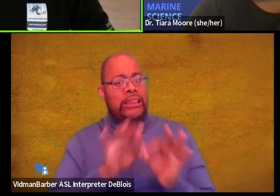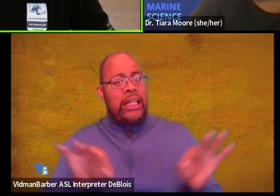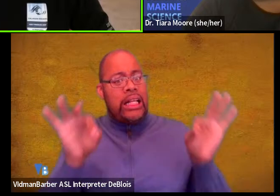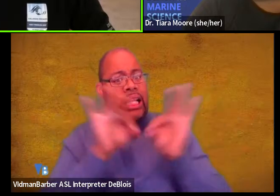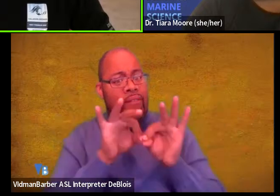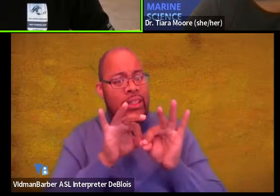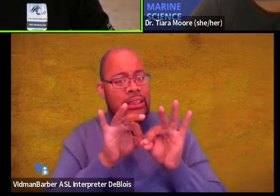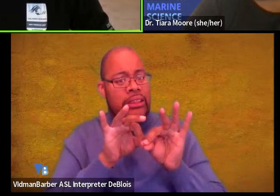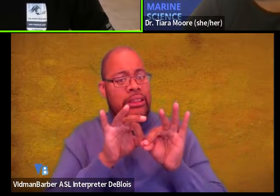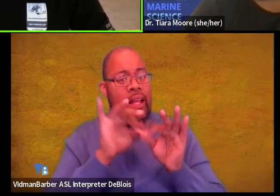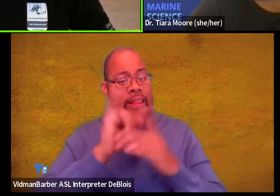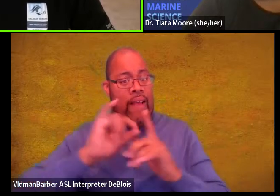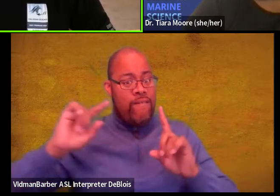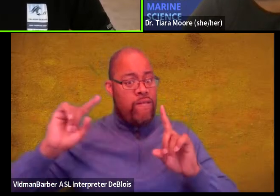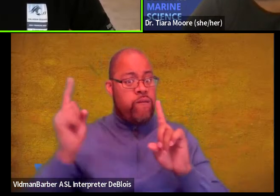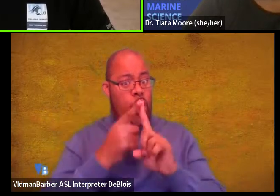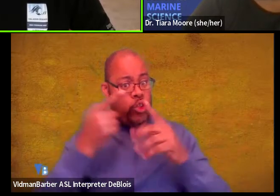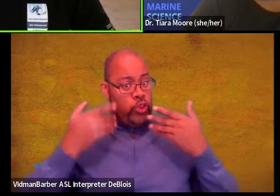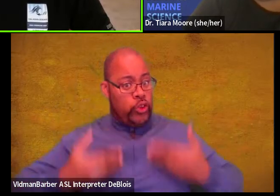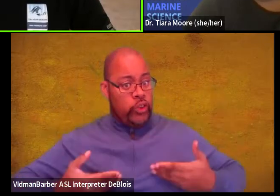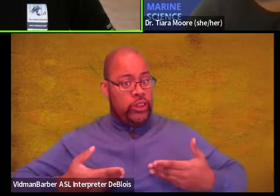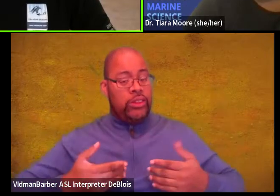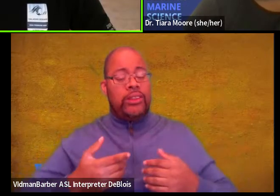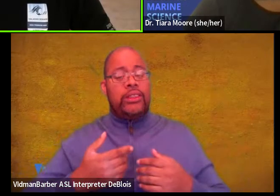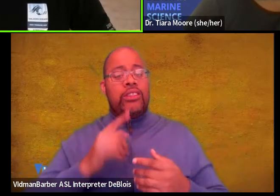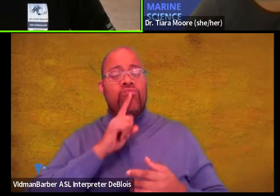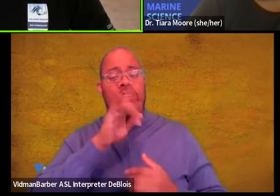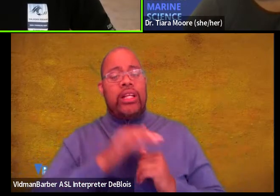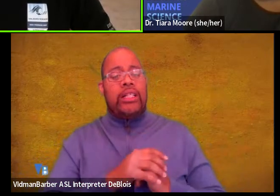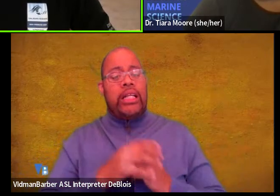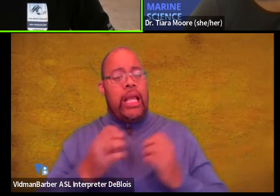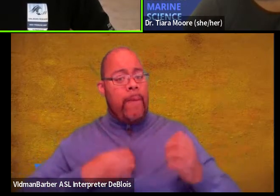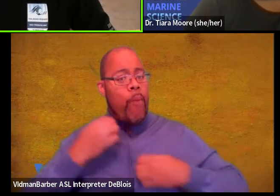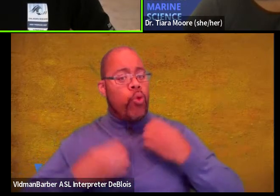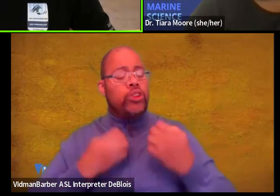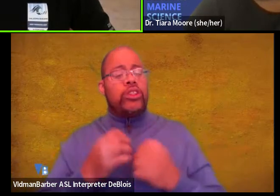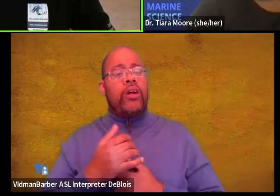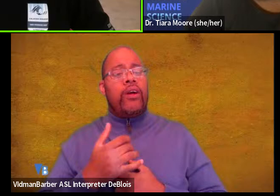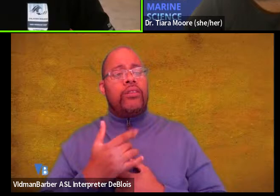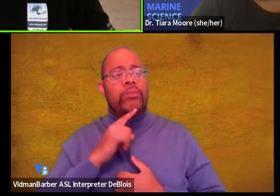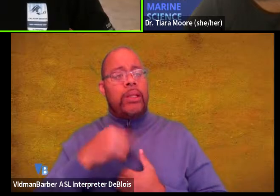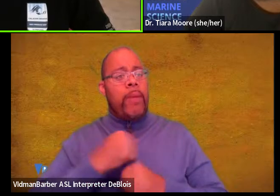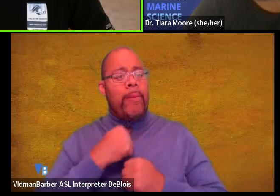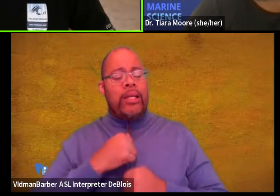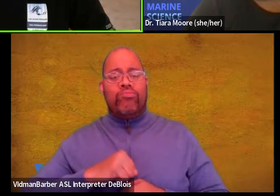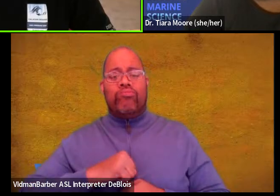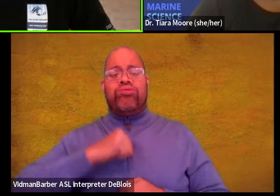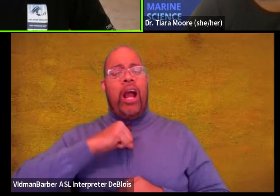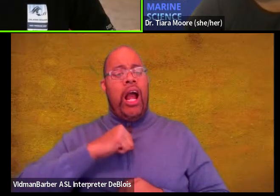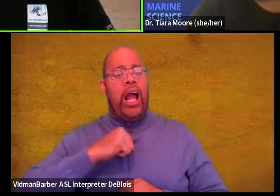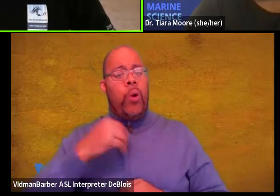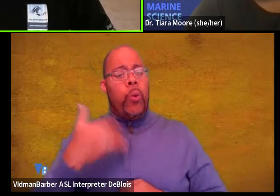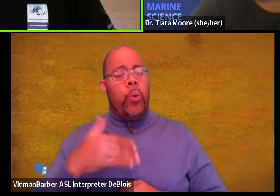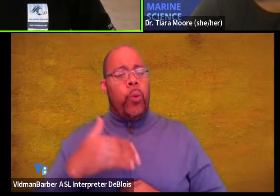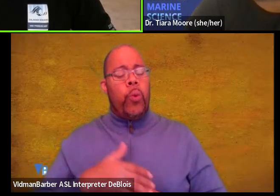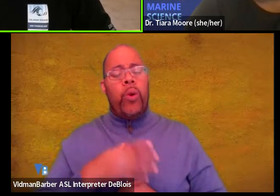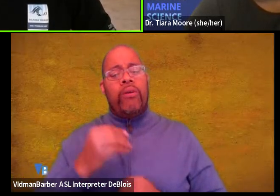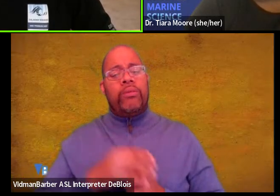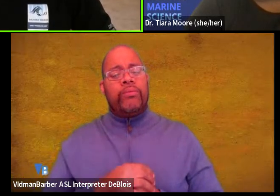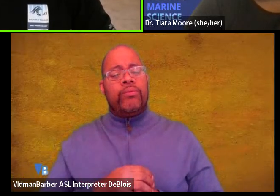was of being a first, it was very emotional. It filled me with pride,